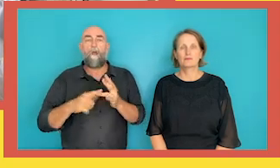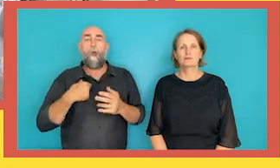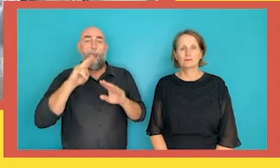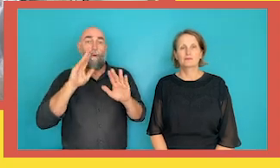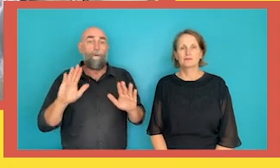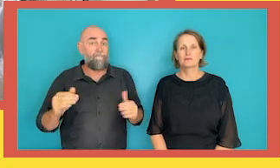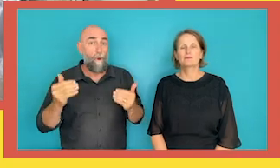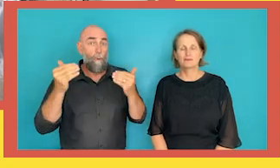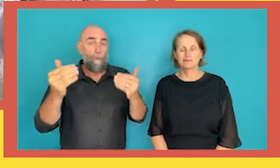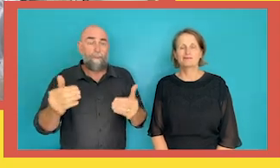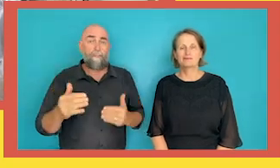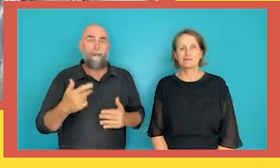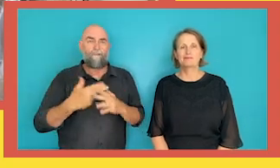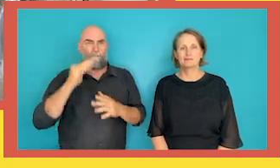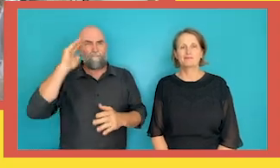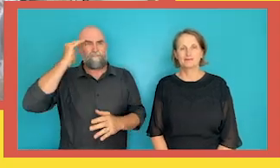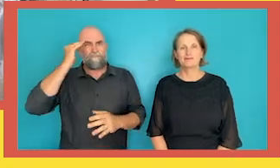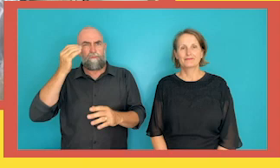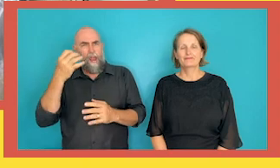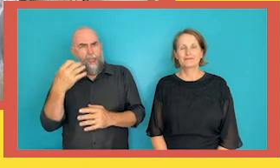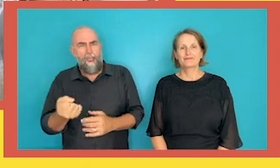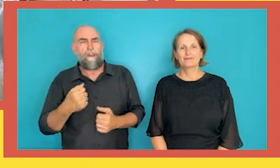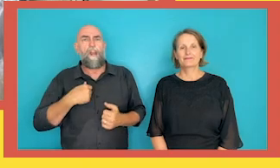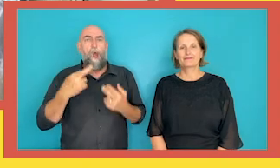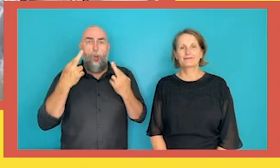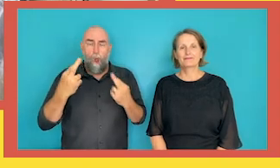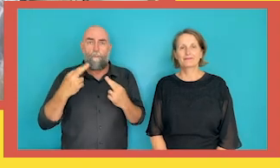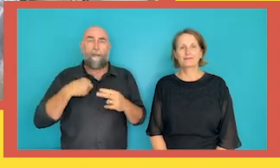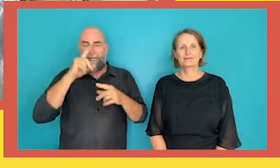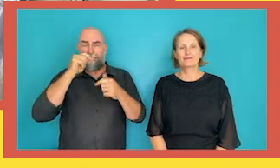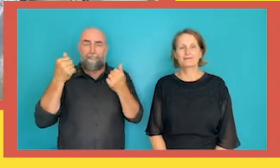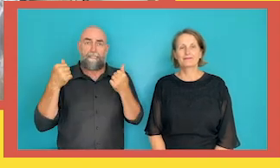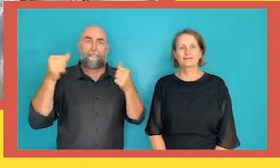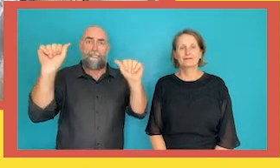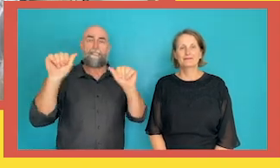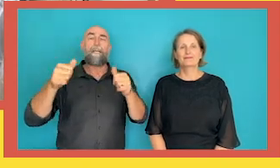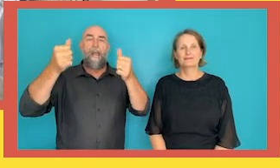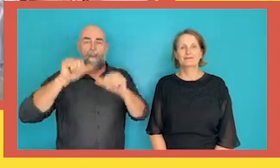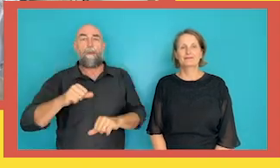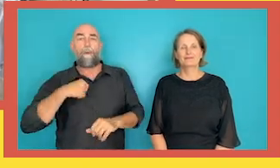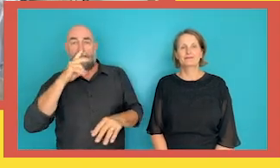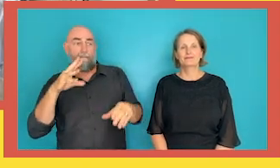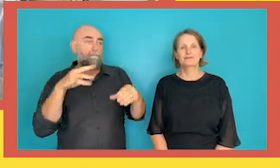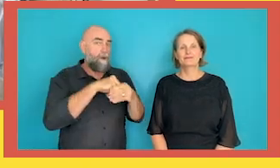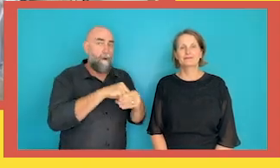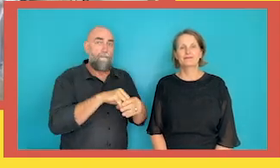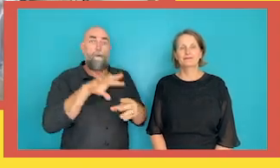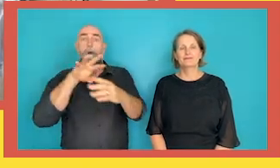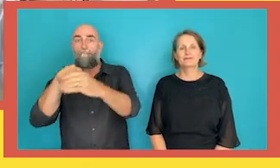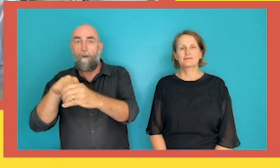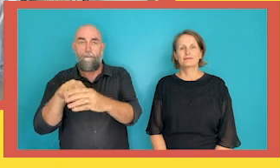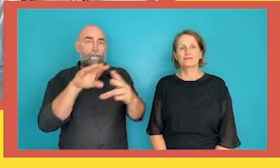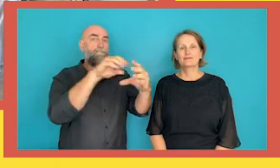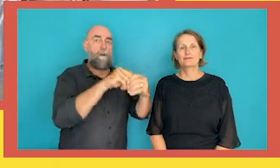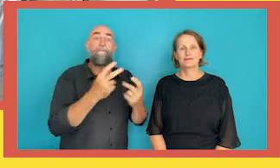to look forward to and drive for, and then hopefully we can get the ball rolling there and go into some other international tournaments and finish off